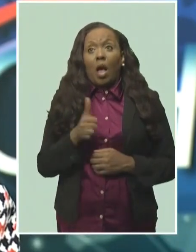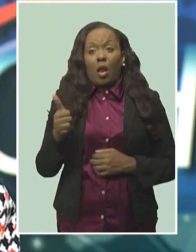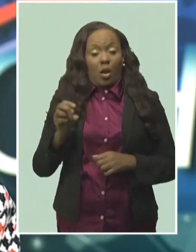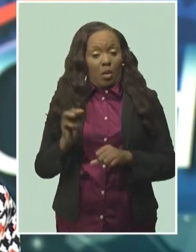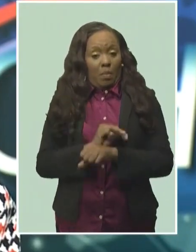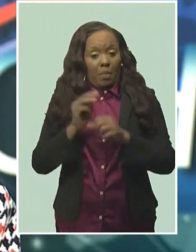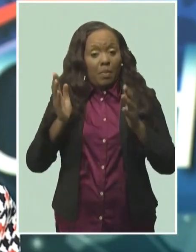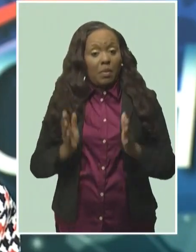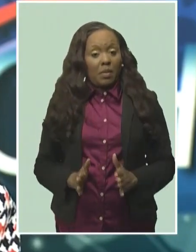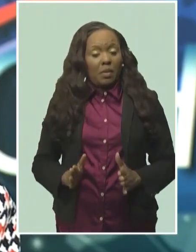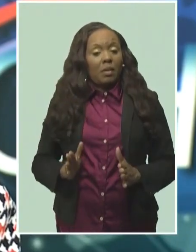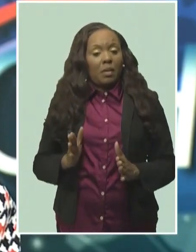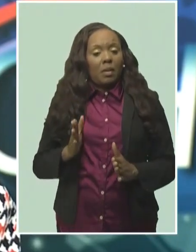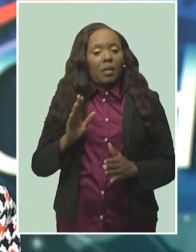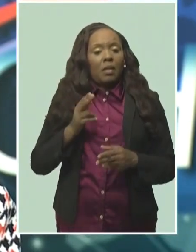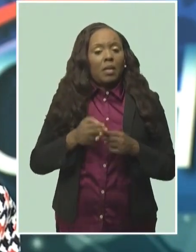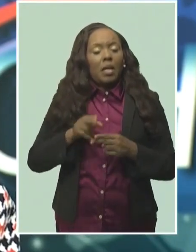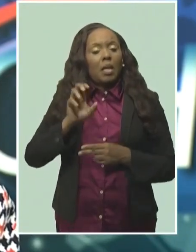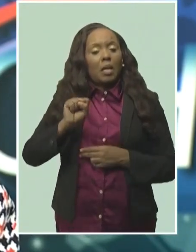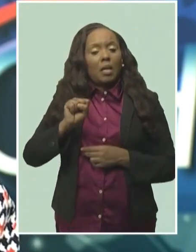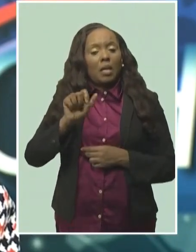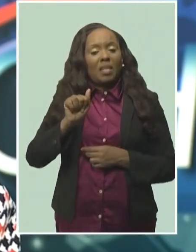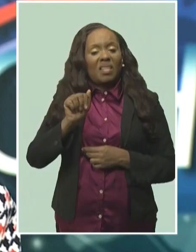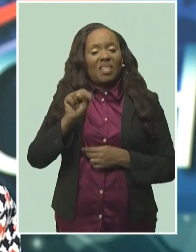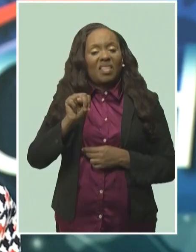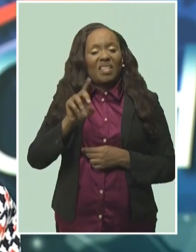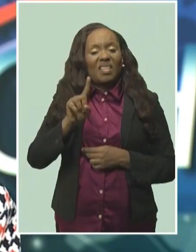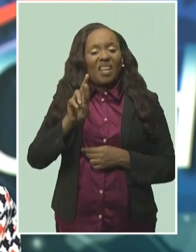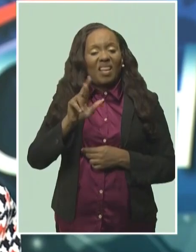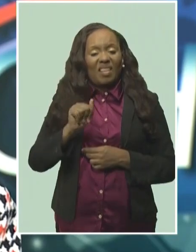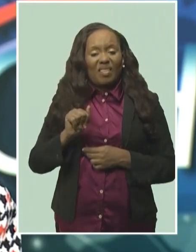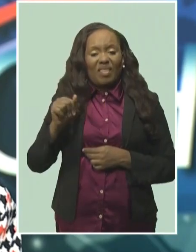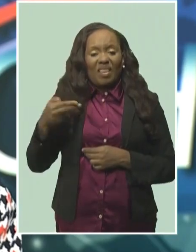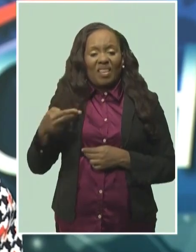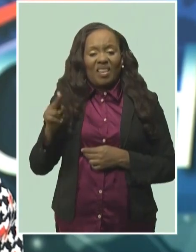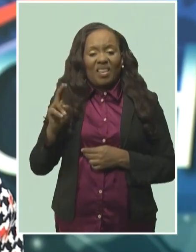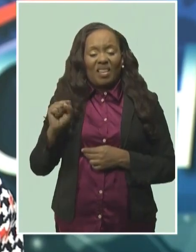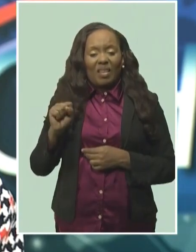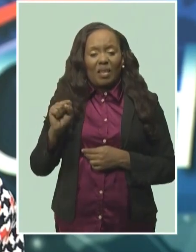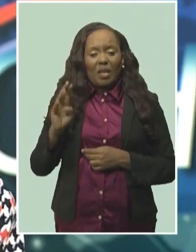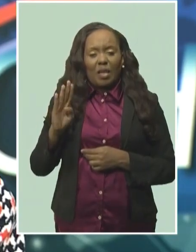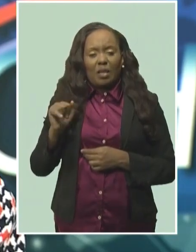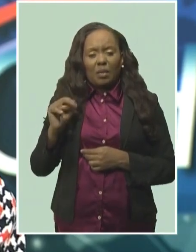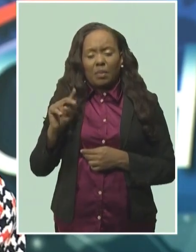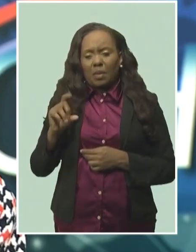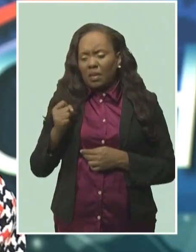State in Foreign Trade and Business, Sandra Husbands, addressed critics of government's level of borrowing.